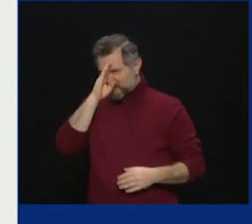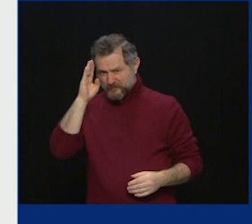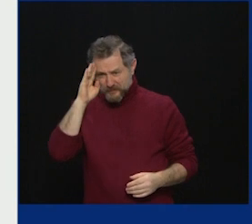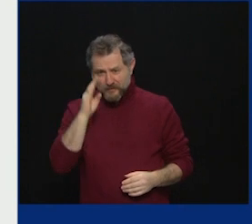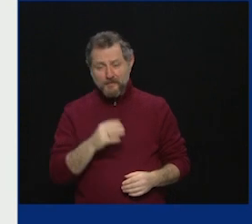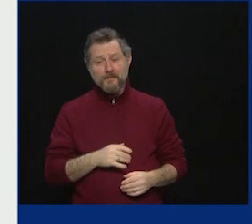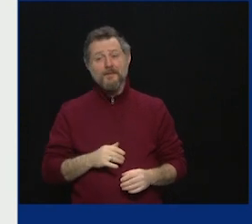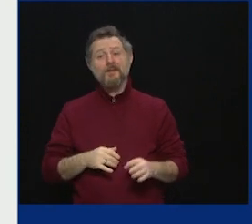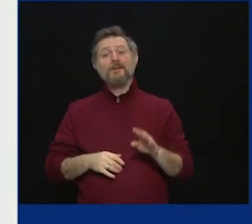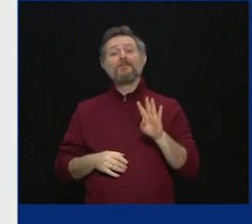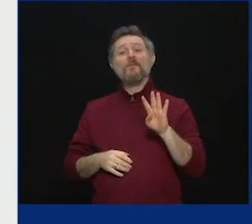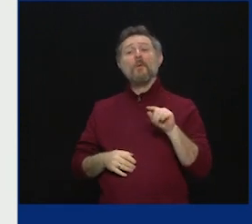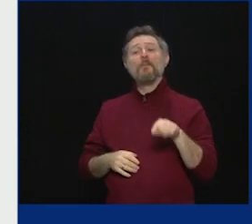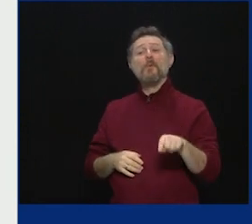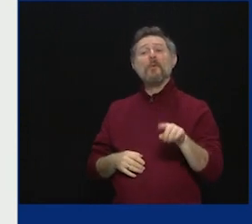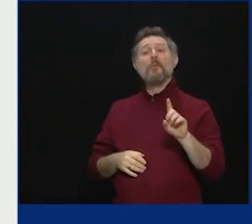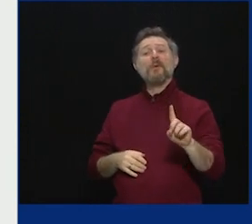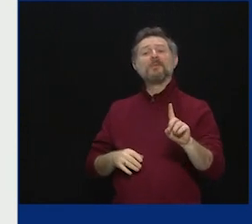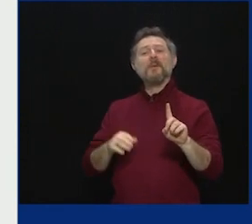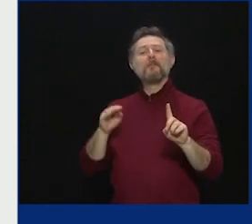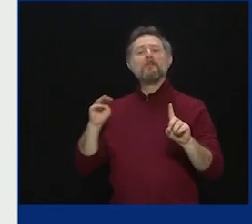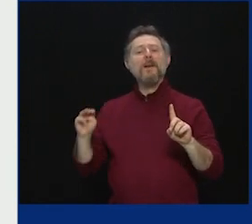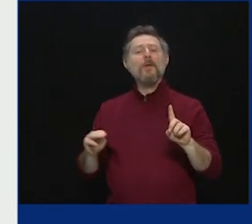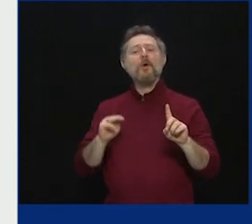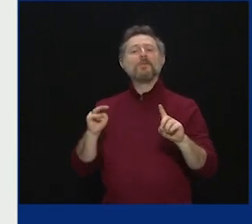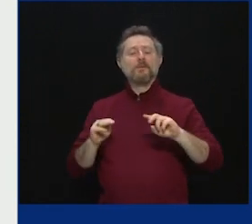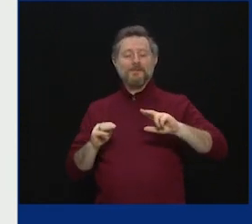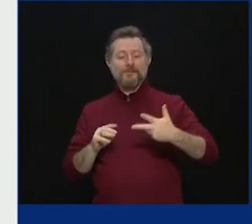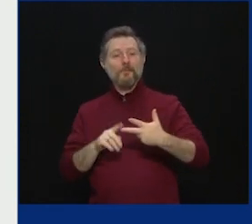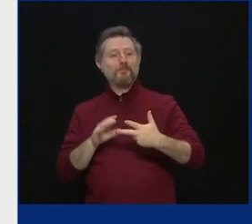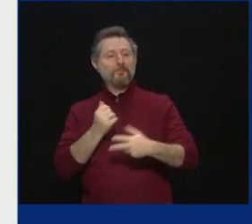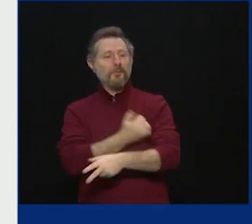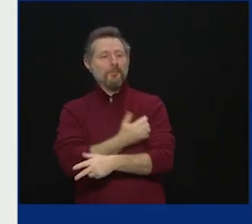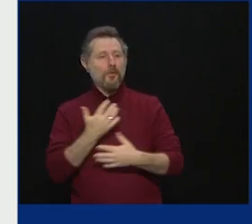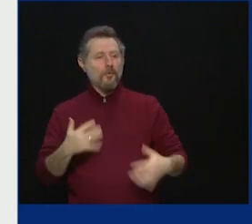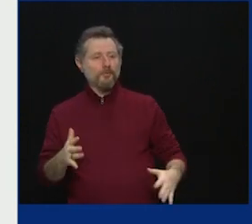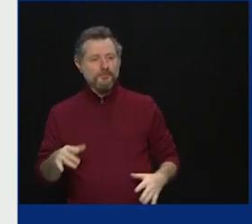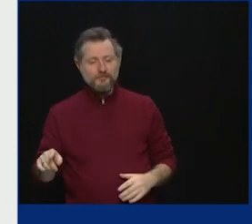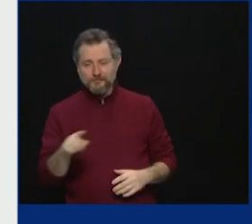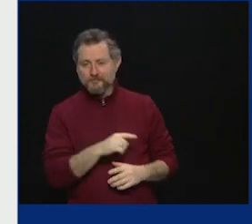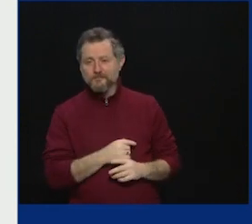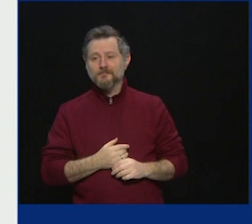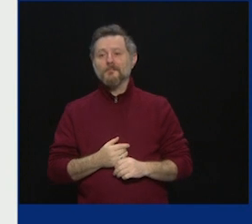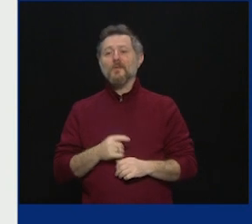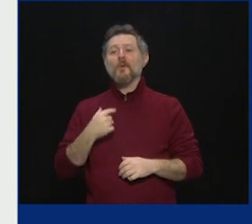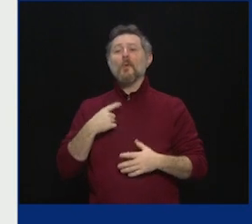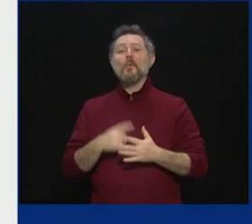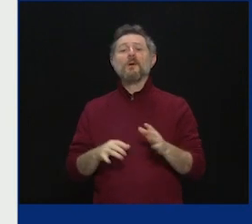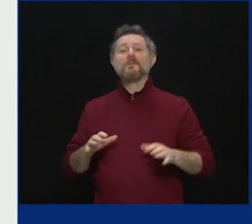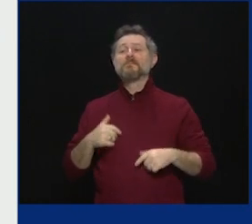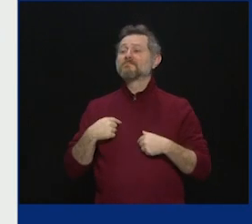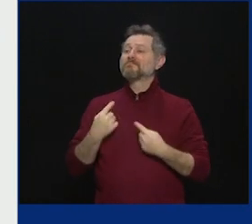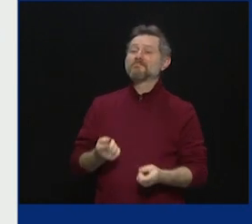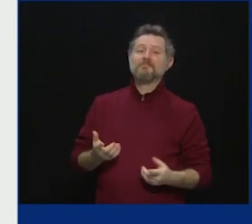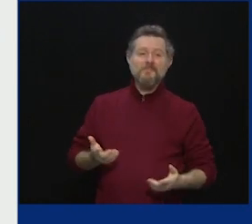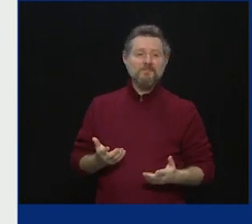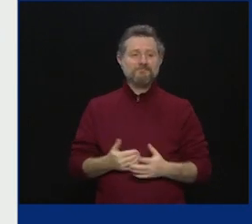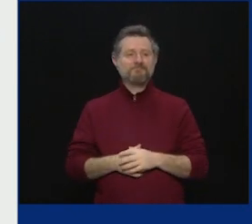shots already. So here's a recap of some of the steps we've taken during our winter surge preparations and where we are right